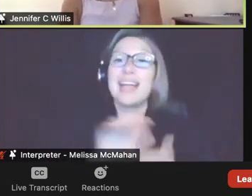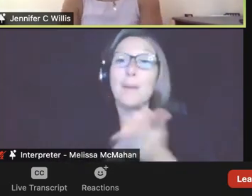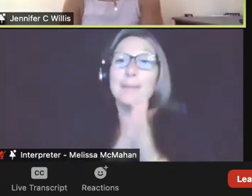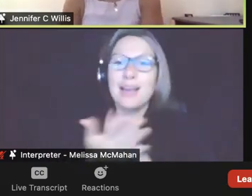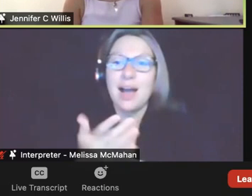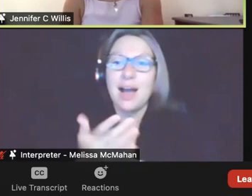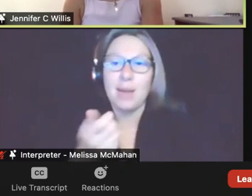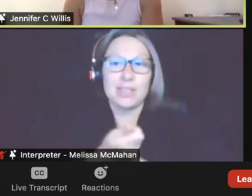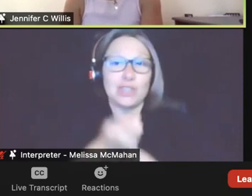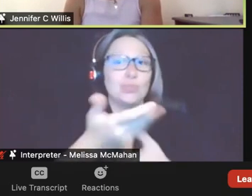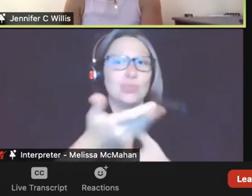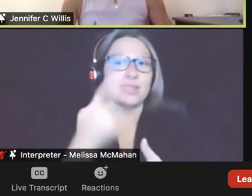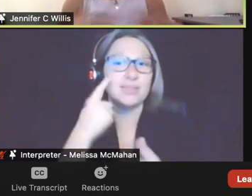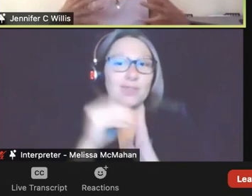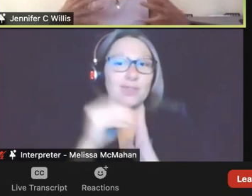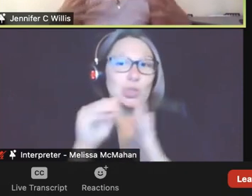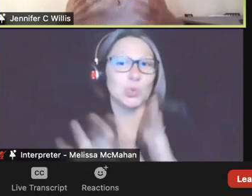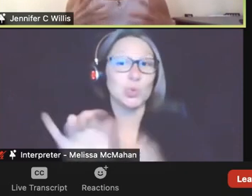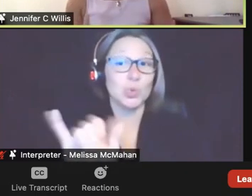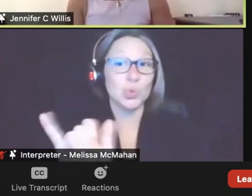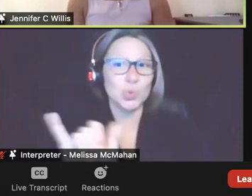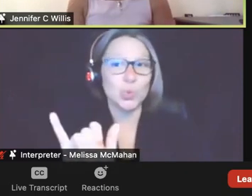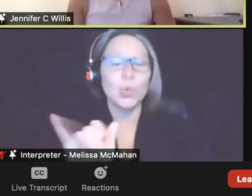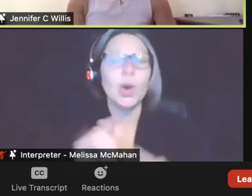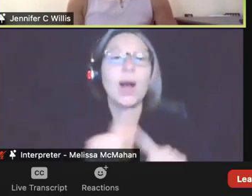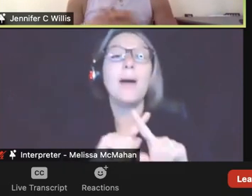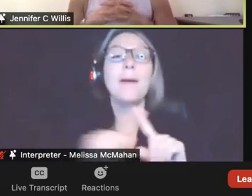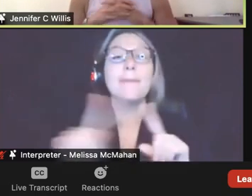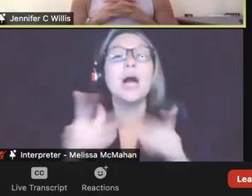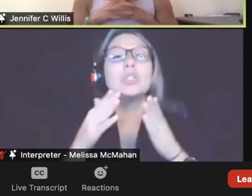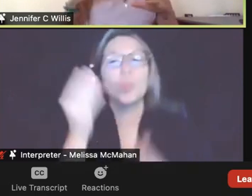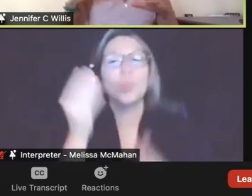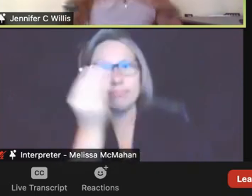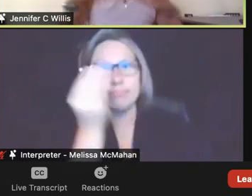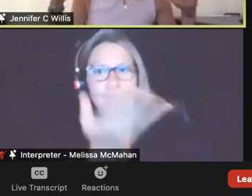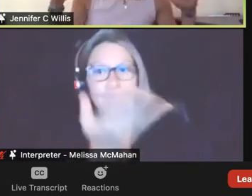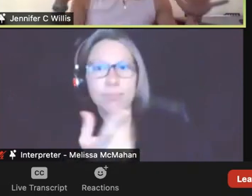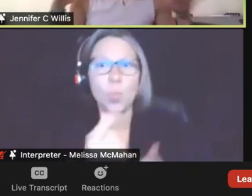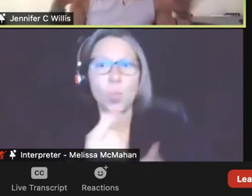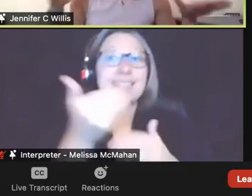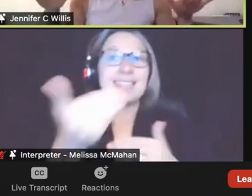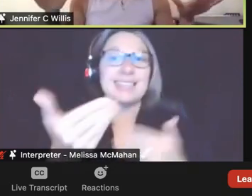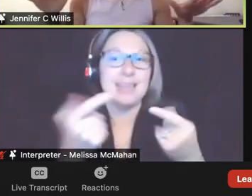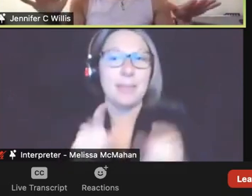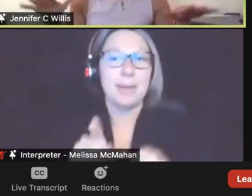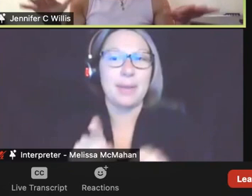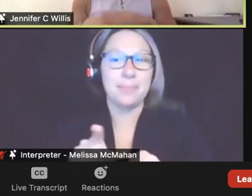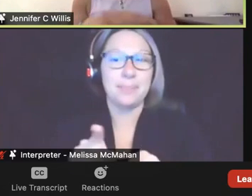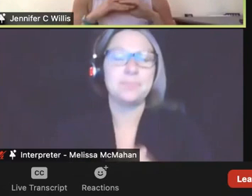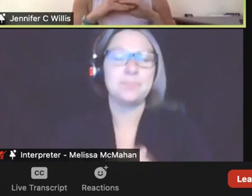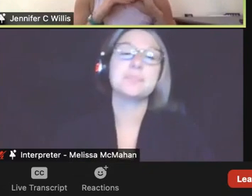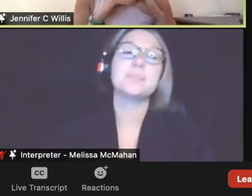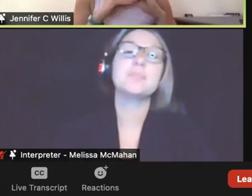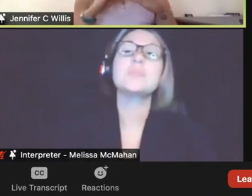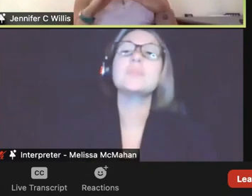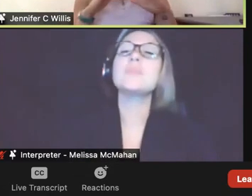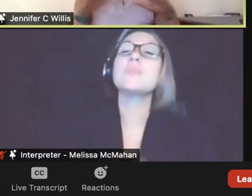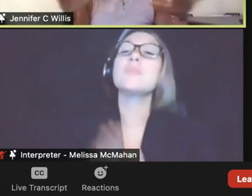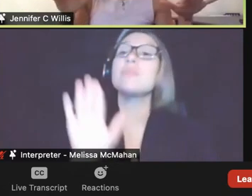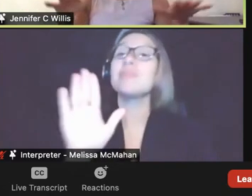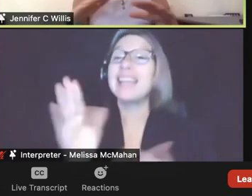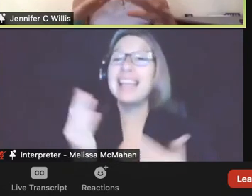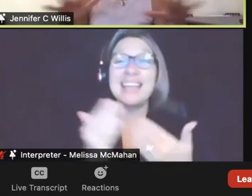modality for students as well, but it's a way to let them know what's going to happen. And my little soapbox is, even if